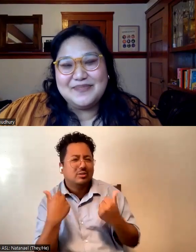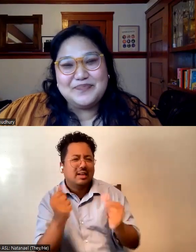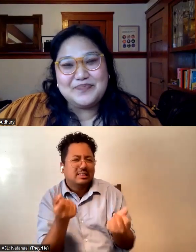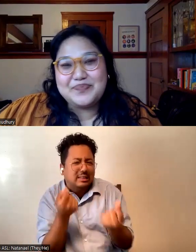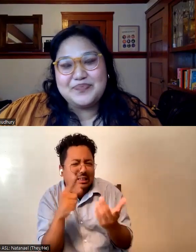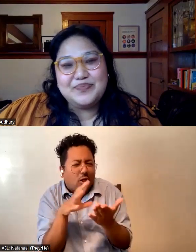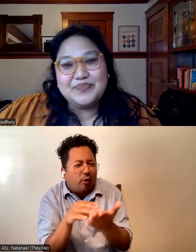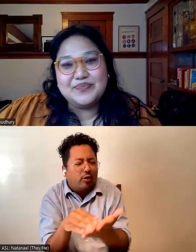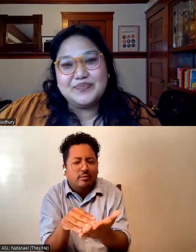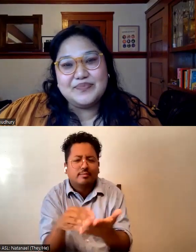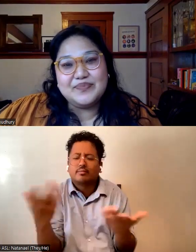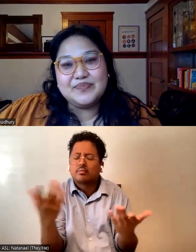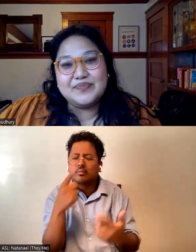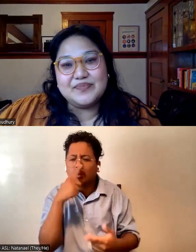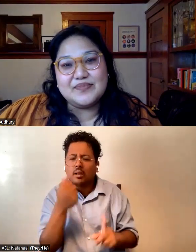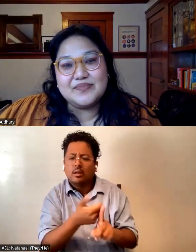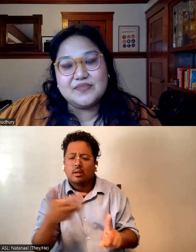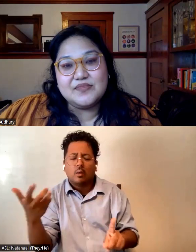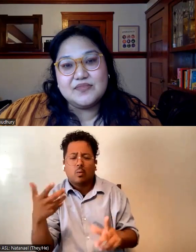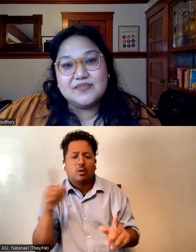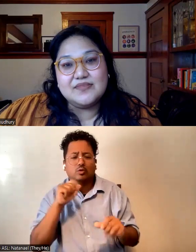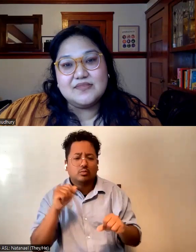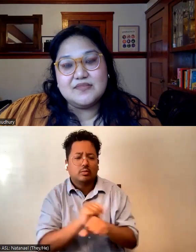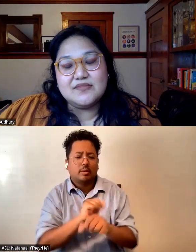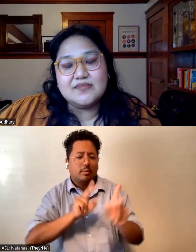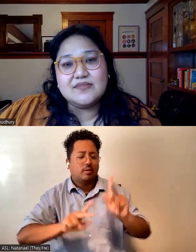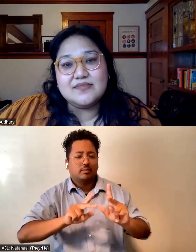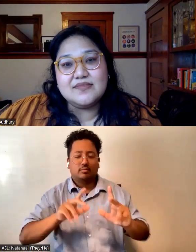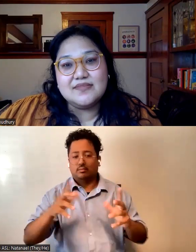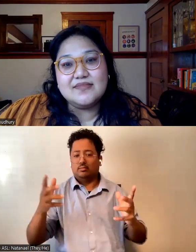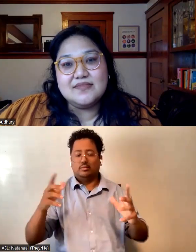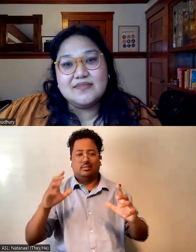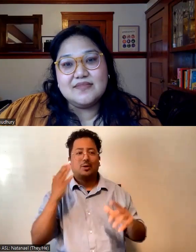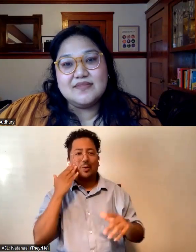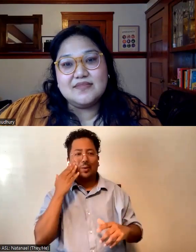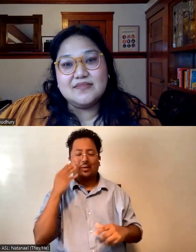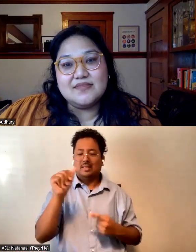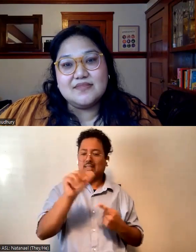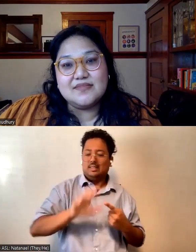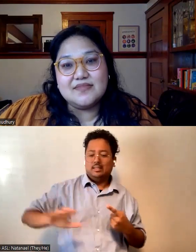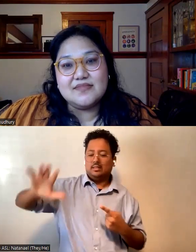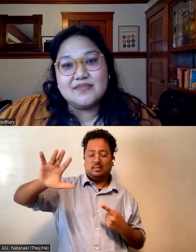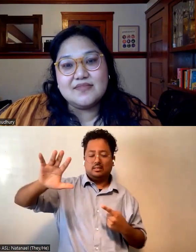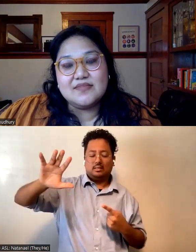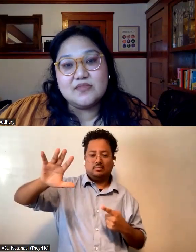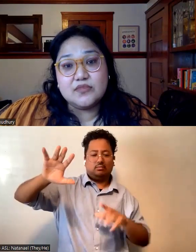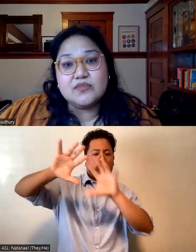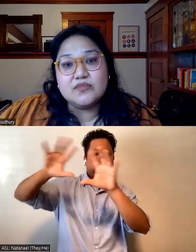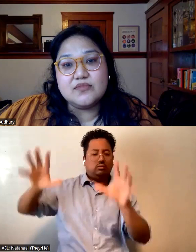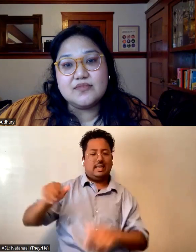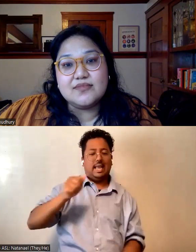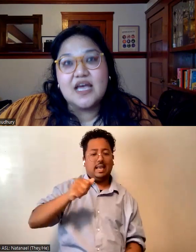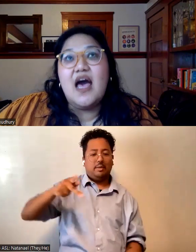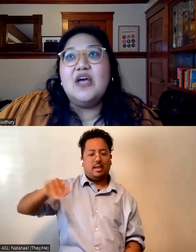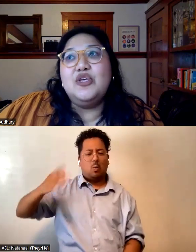is it that binds us together as a continent? Why do we get grouped as AAPI? Is it third world